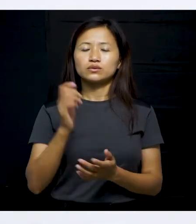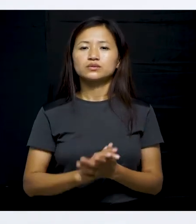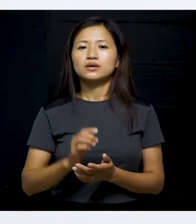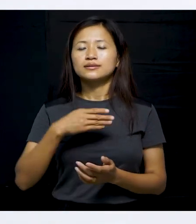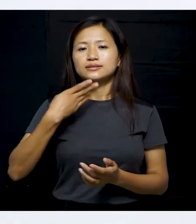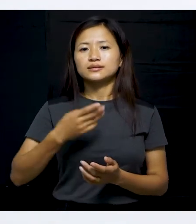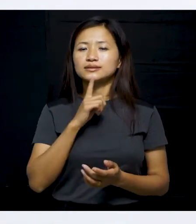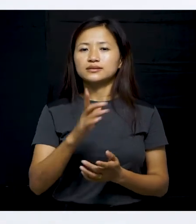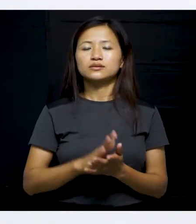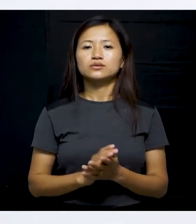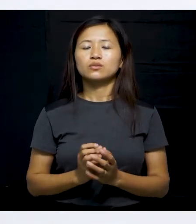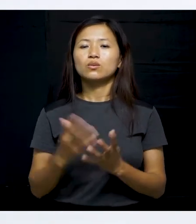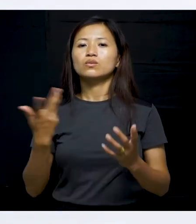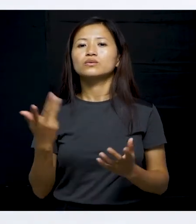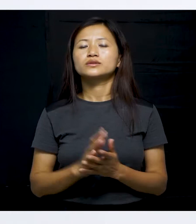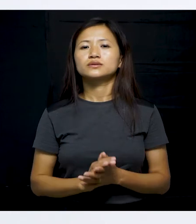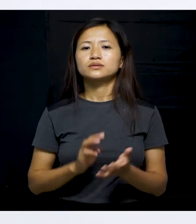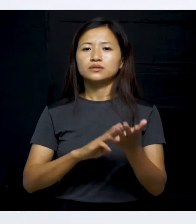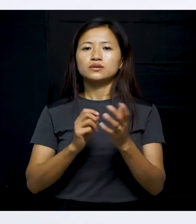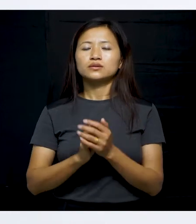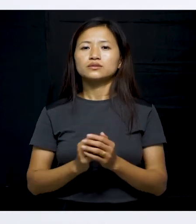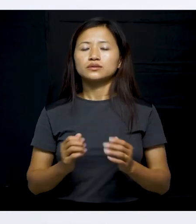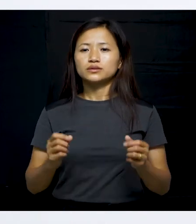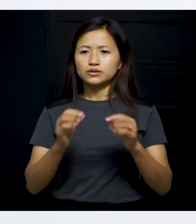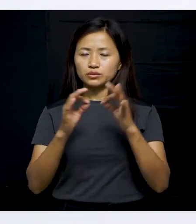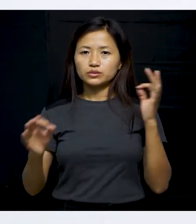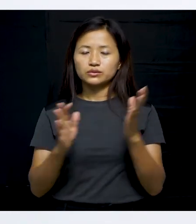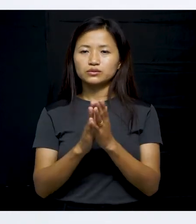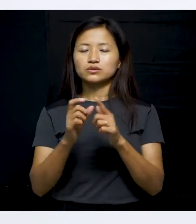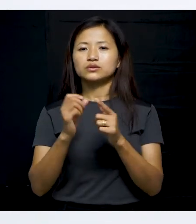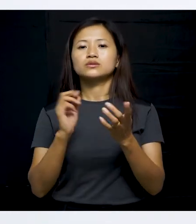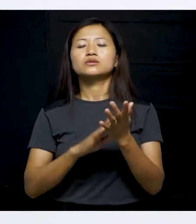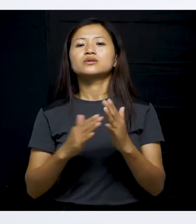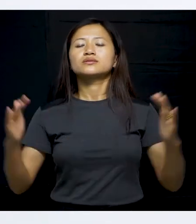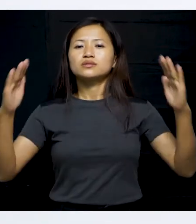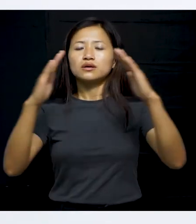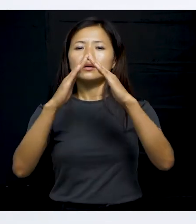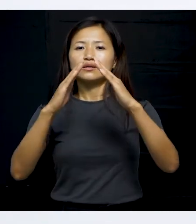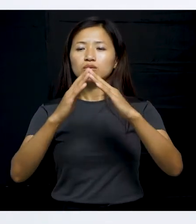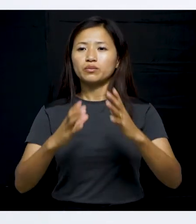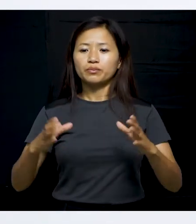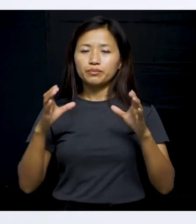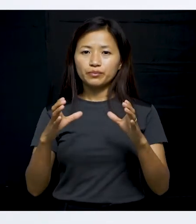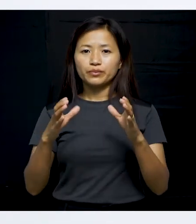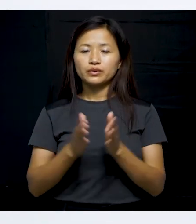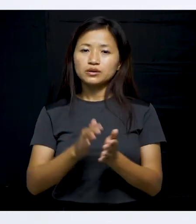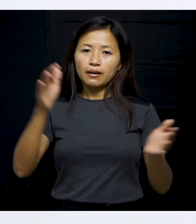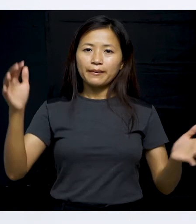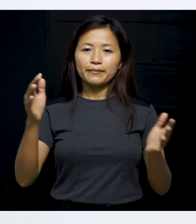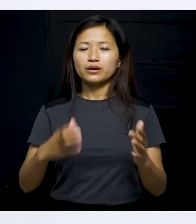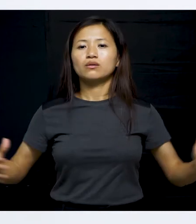once more about what is a Morung. So Morung is a dormitory. Dormitory is like a house. It is like a big hall